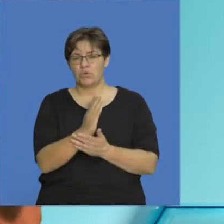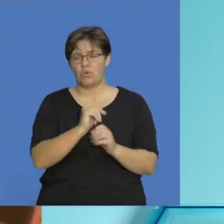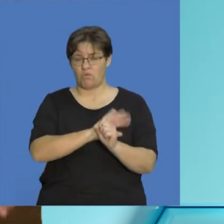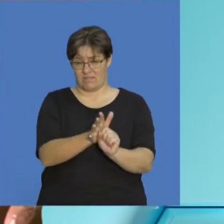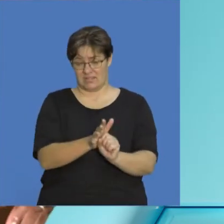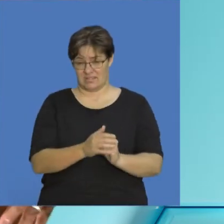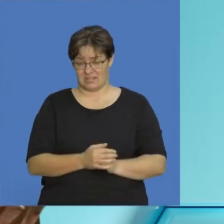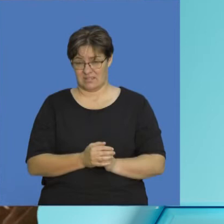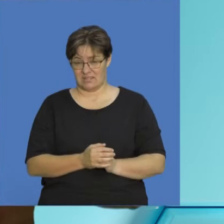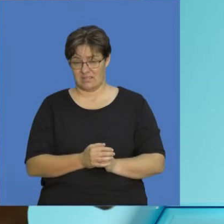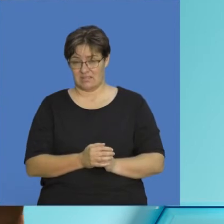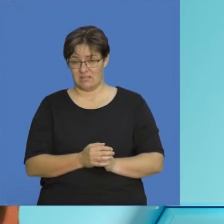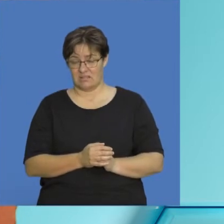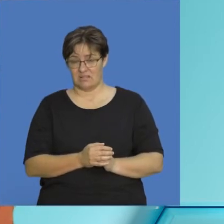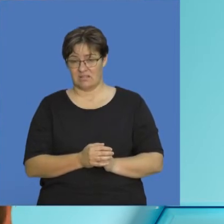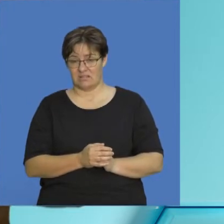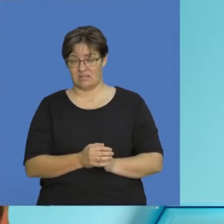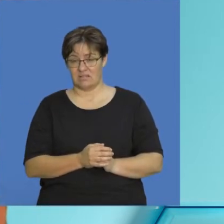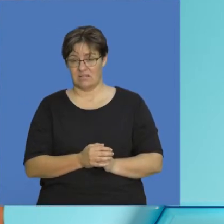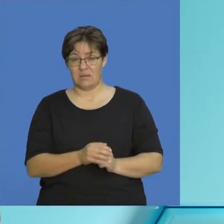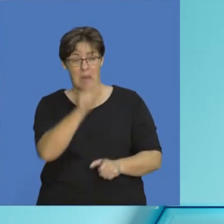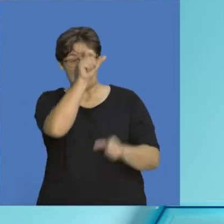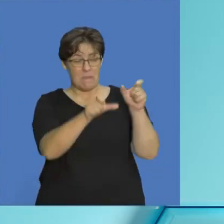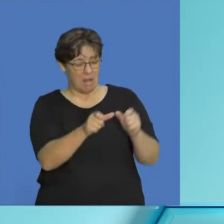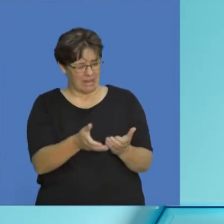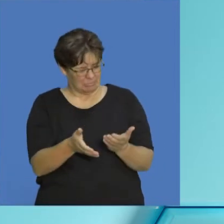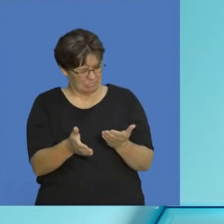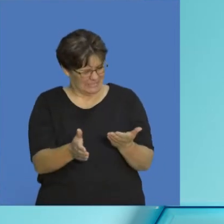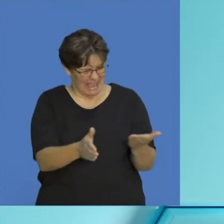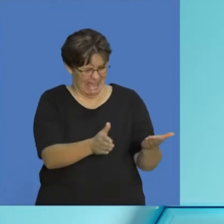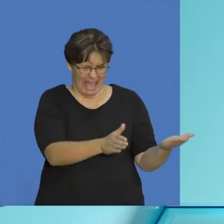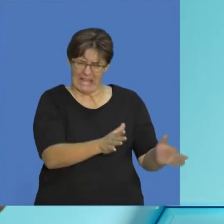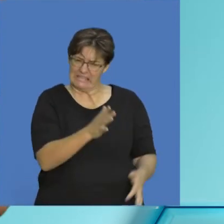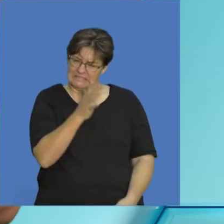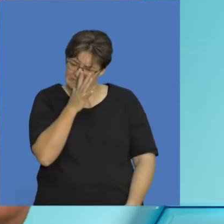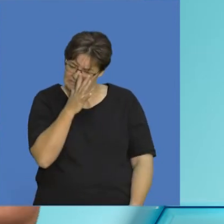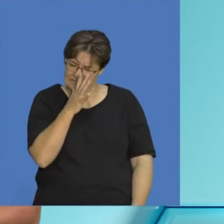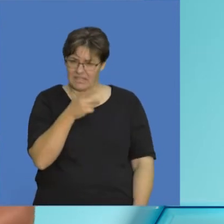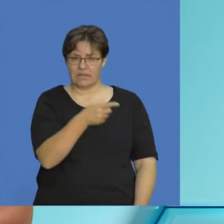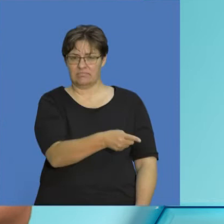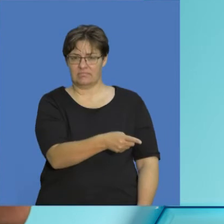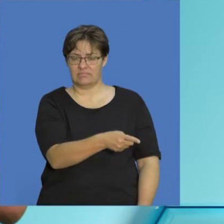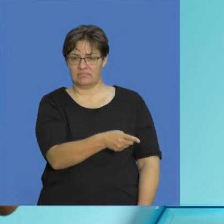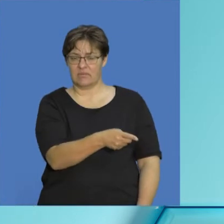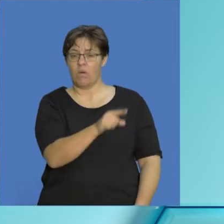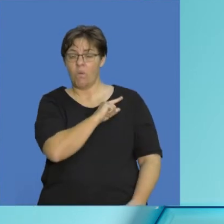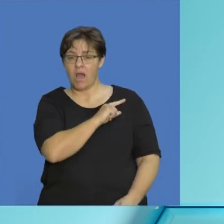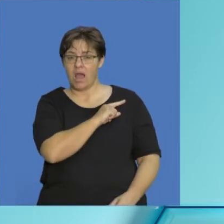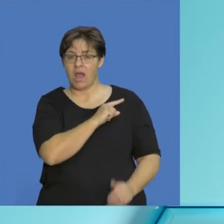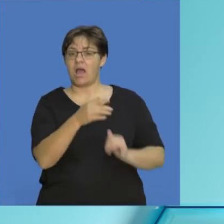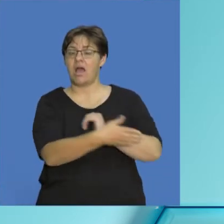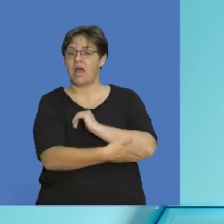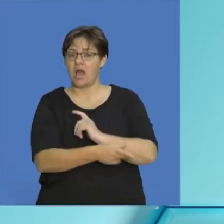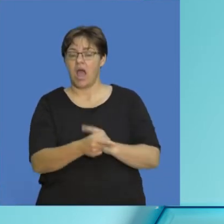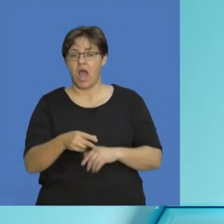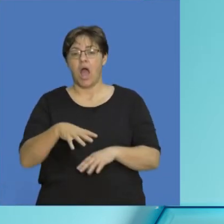the COVID actually killed more people in that country. That country, they have a health care